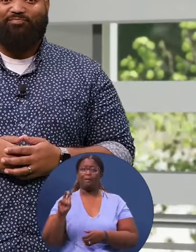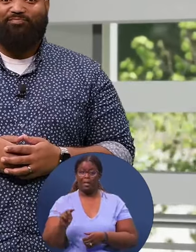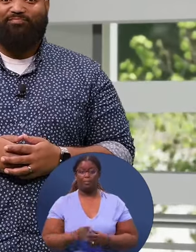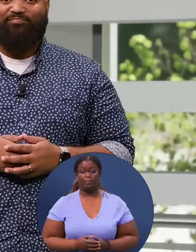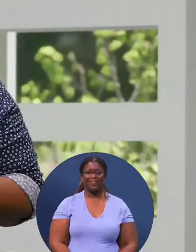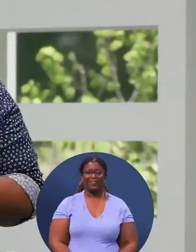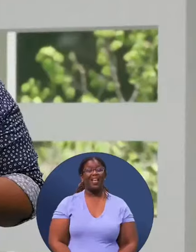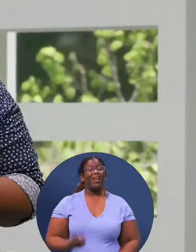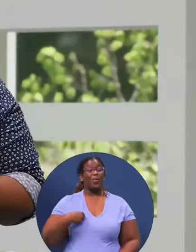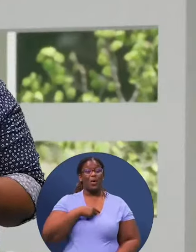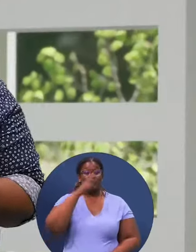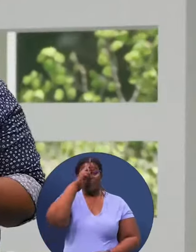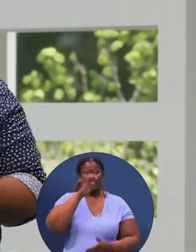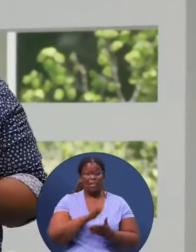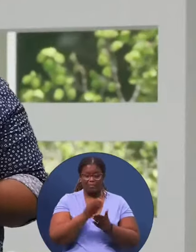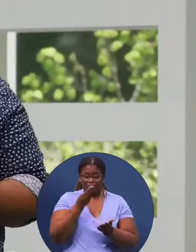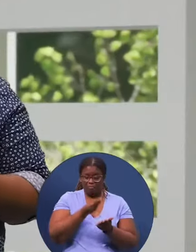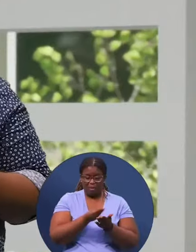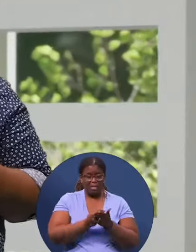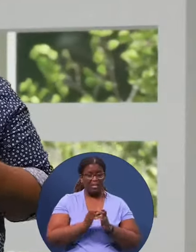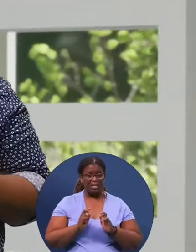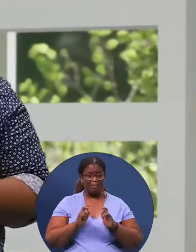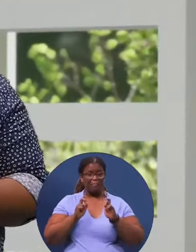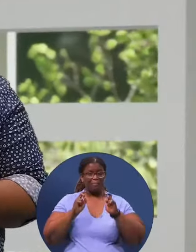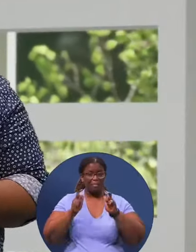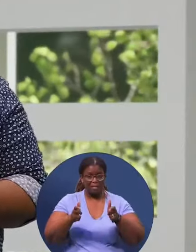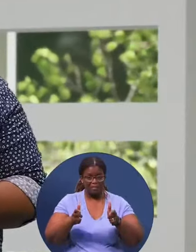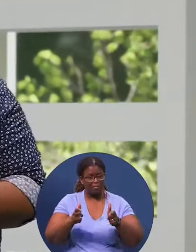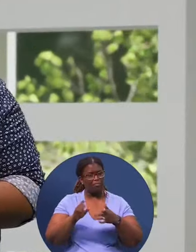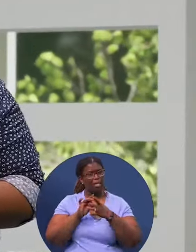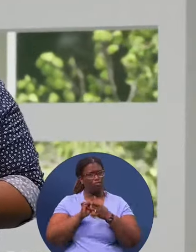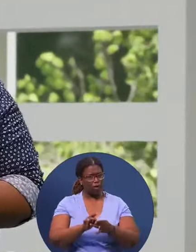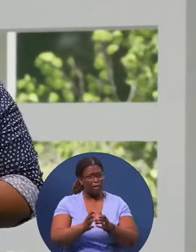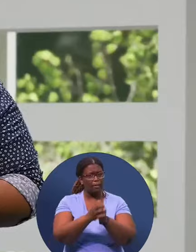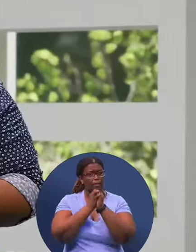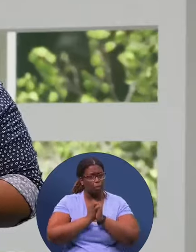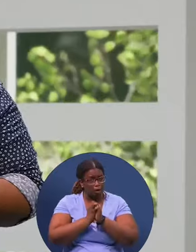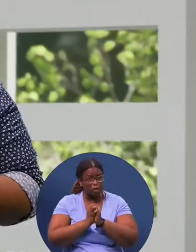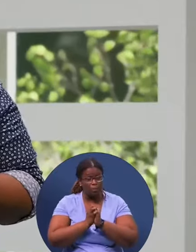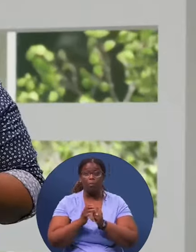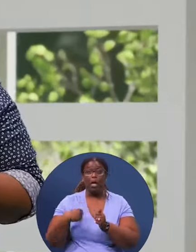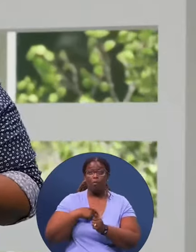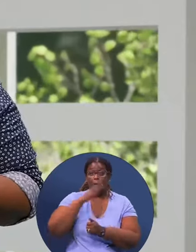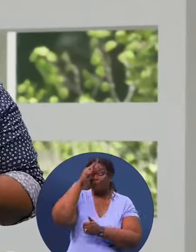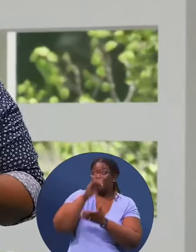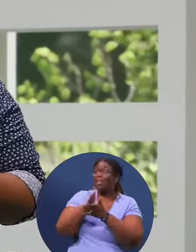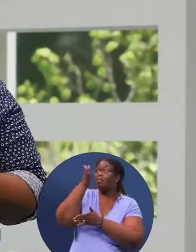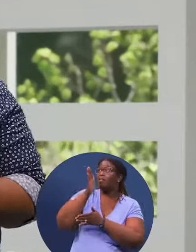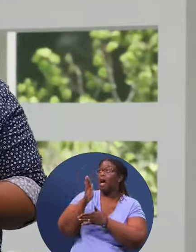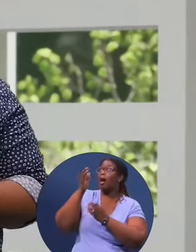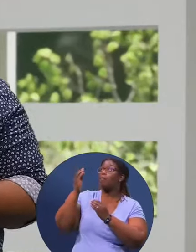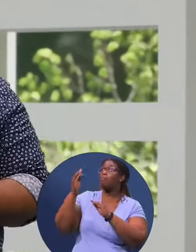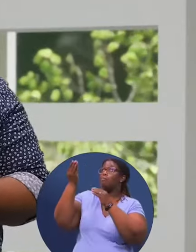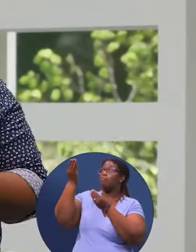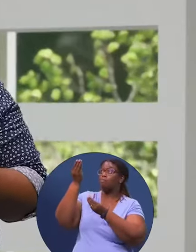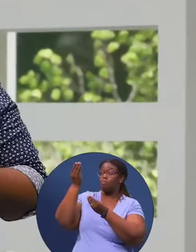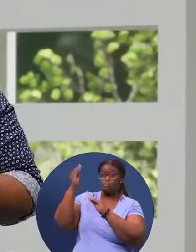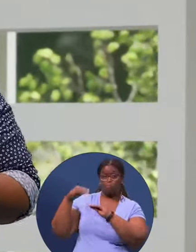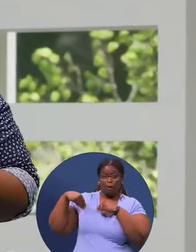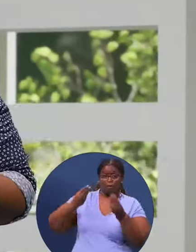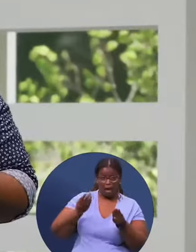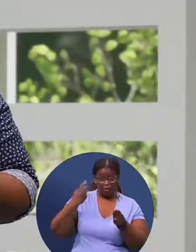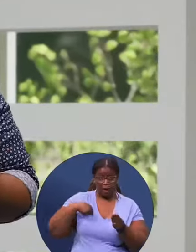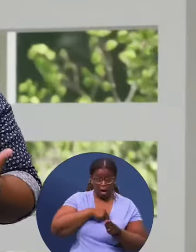gerald.branch@wordtab.net. We believe that giving and offering is a part of our worship experience. And we believe that God provides for us and